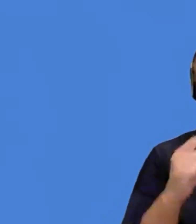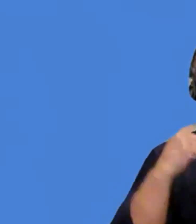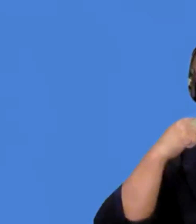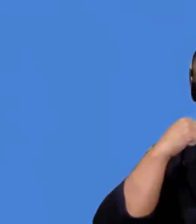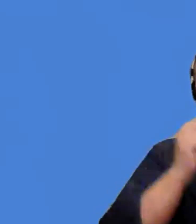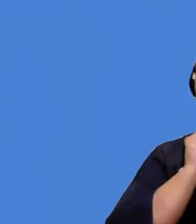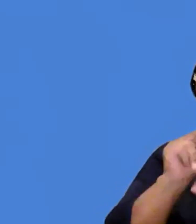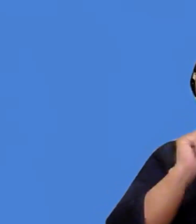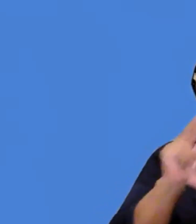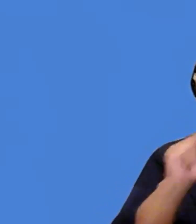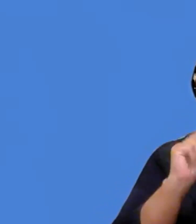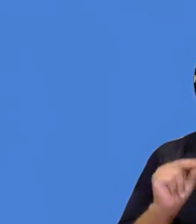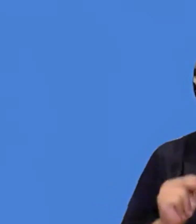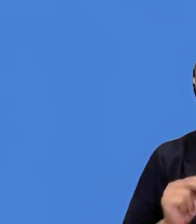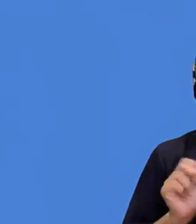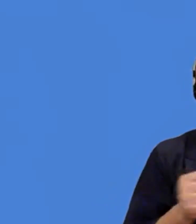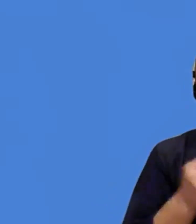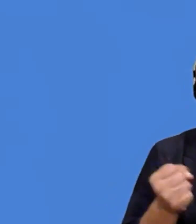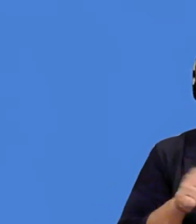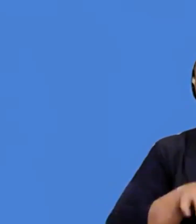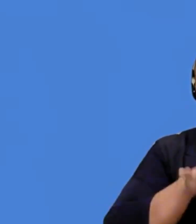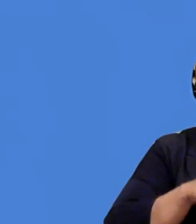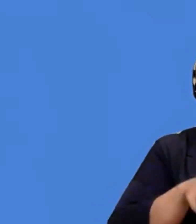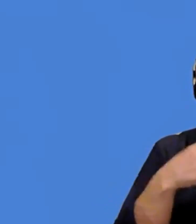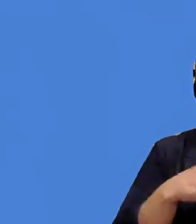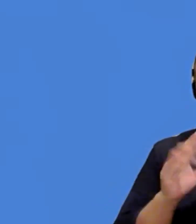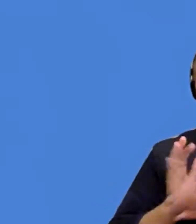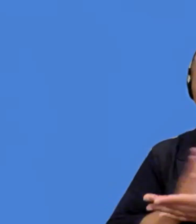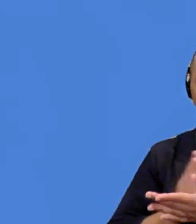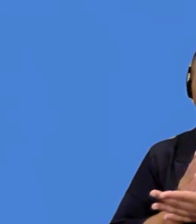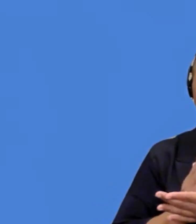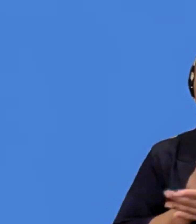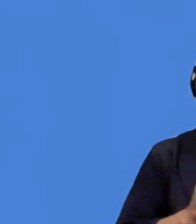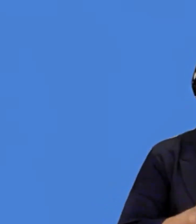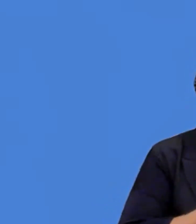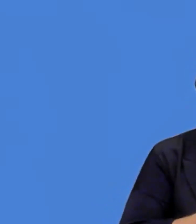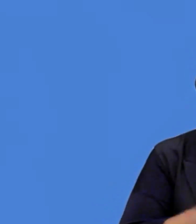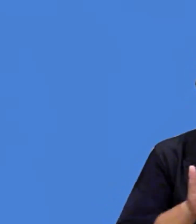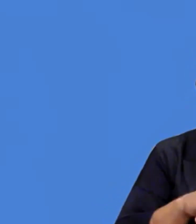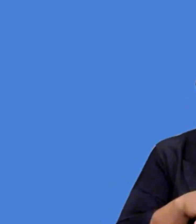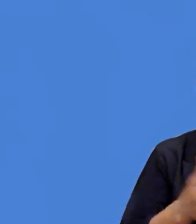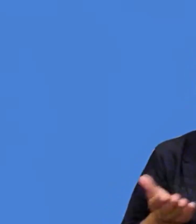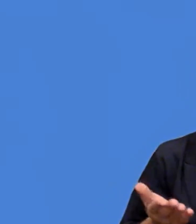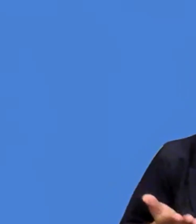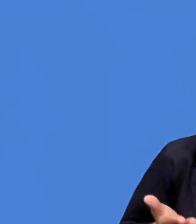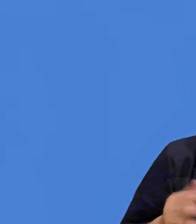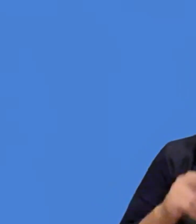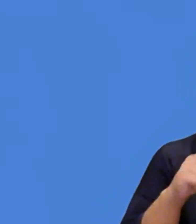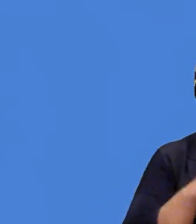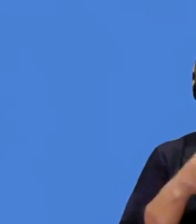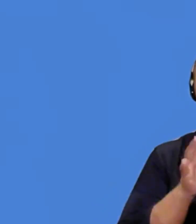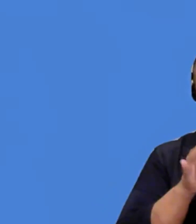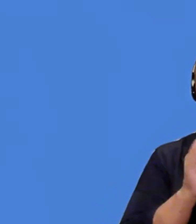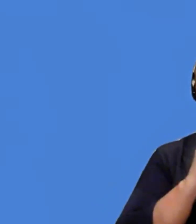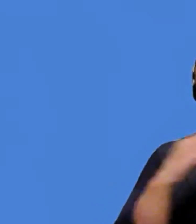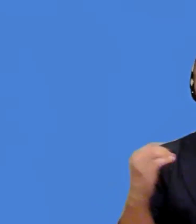are unable to catch up, and so we don't have interpretation anymore. Could you please